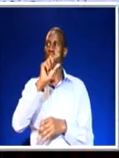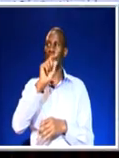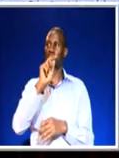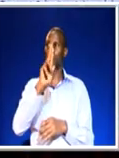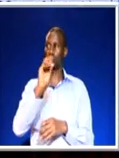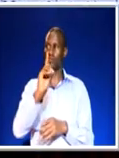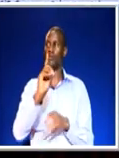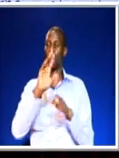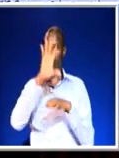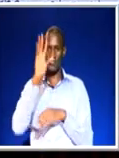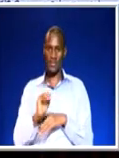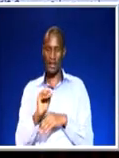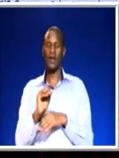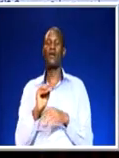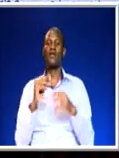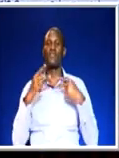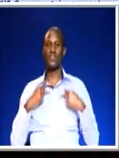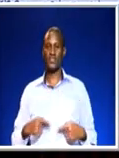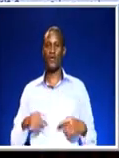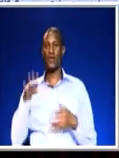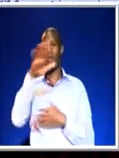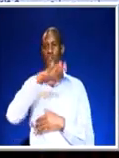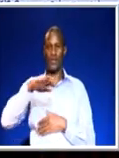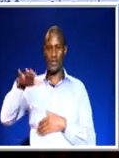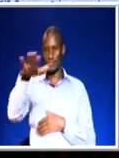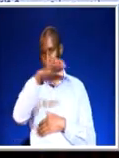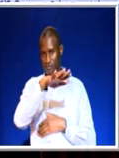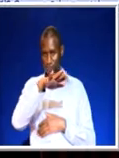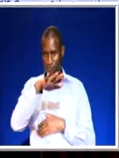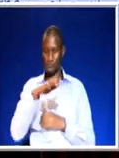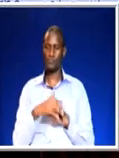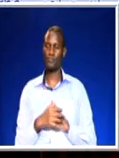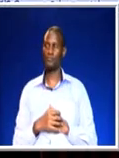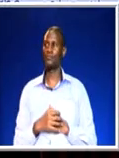topic 1, the physical environment.